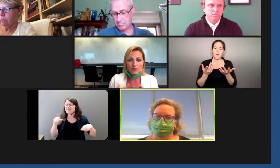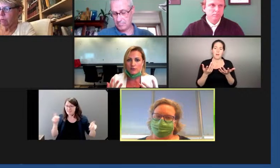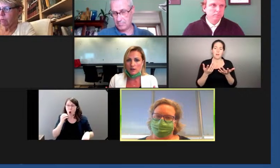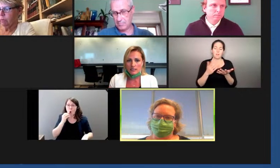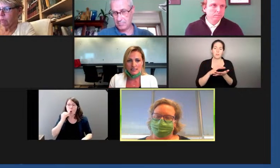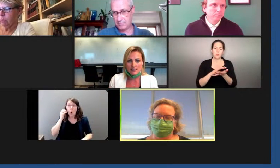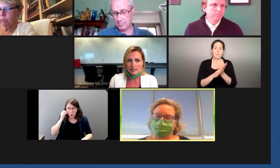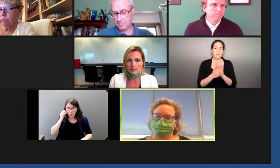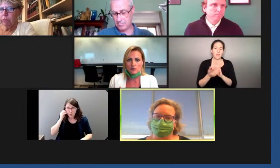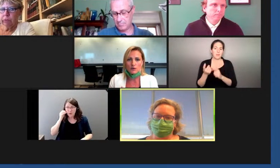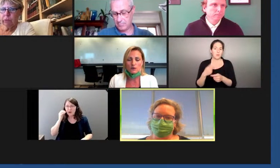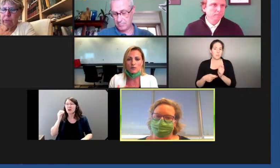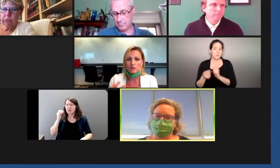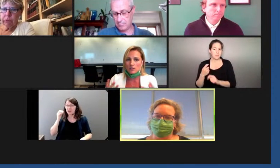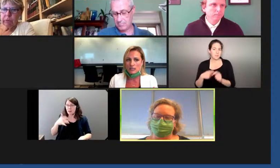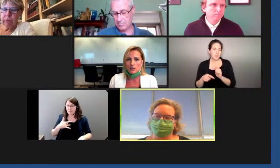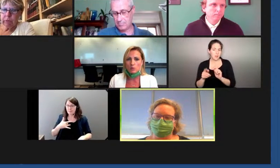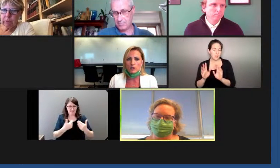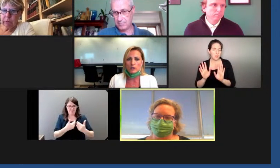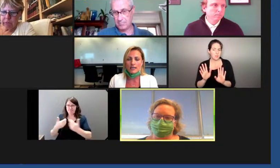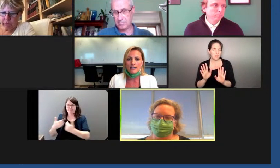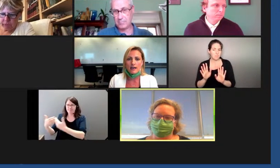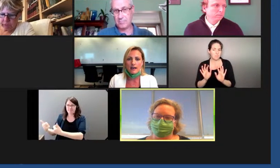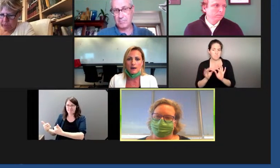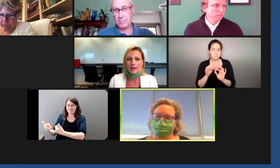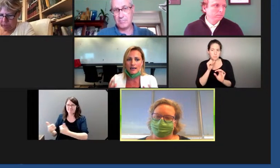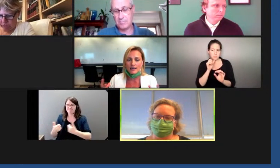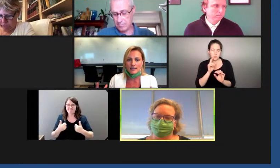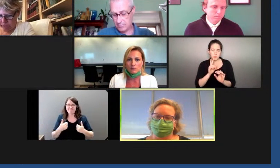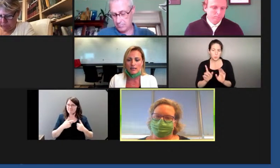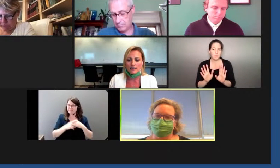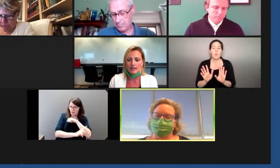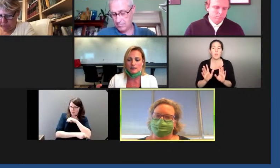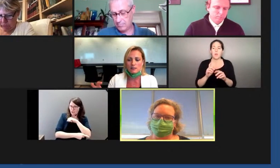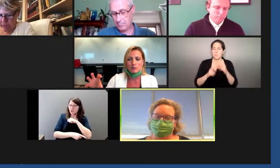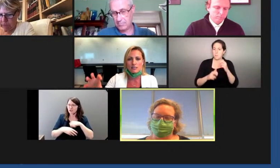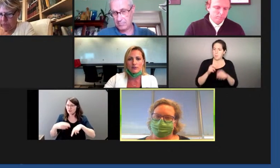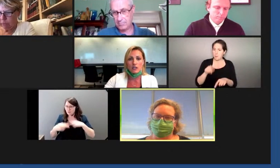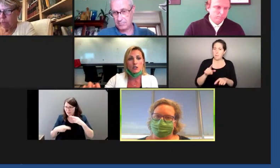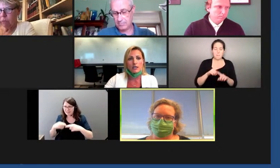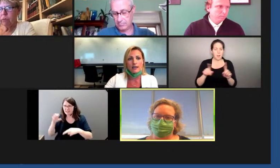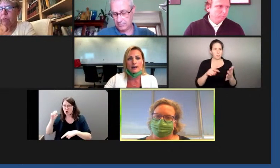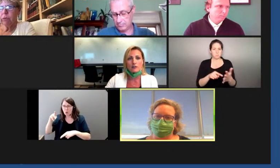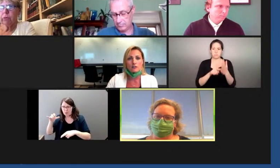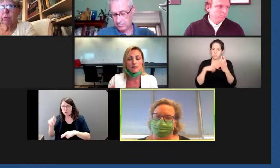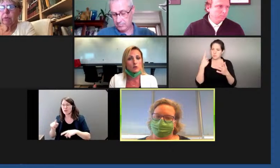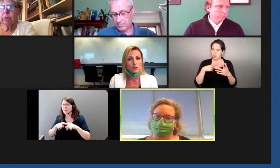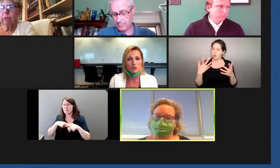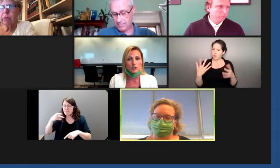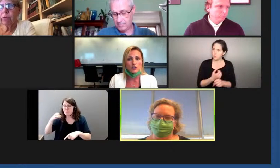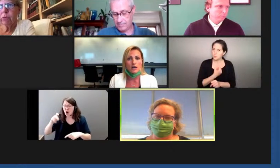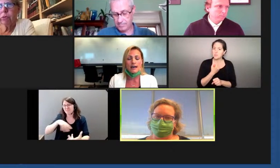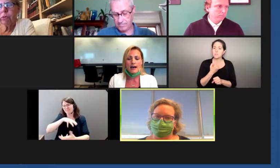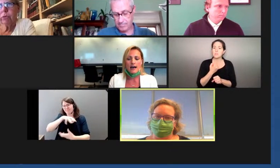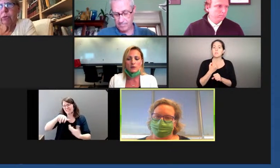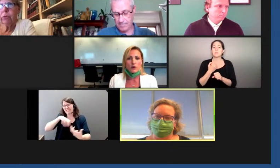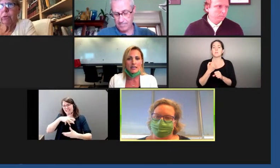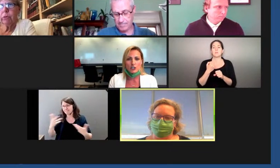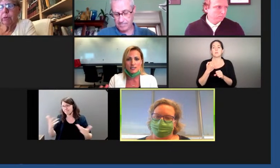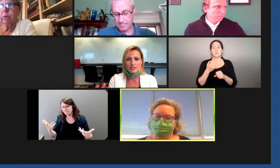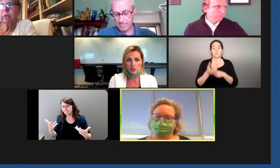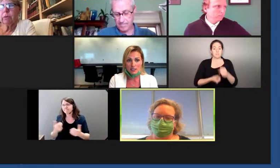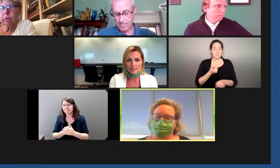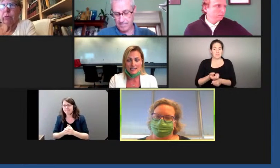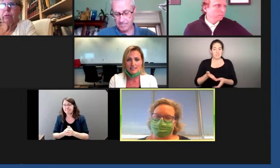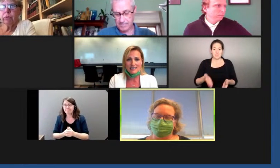are fairly successful. This year, we're looking again at expanding and specifically looking at some of those larger